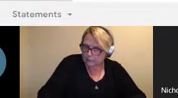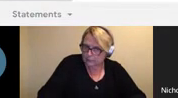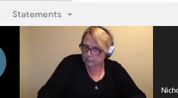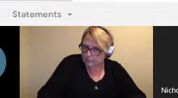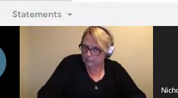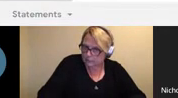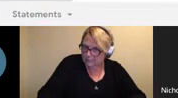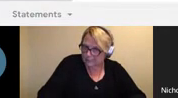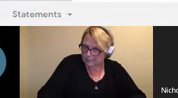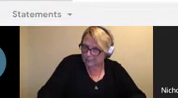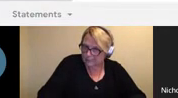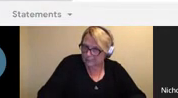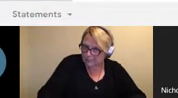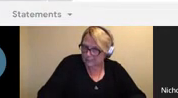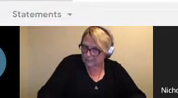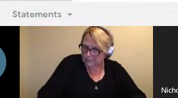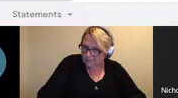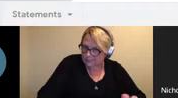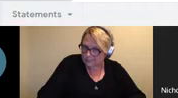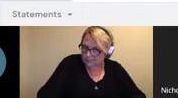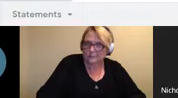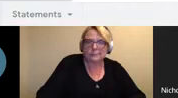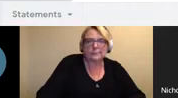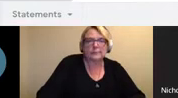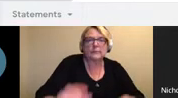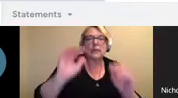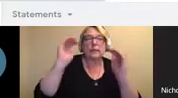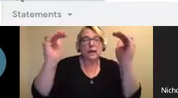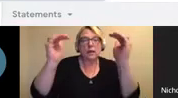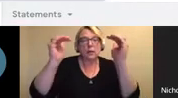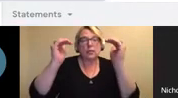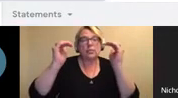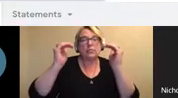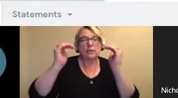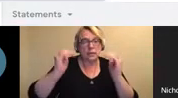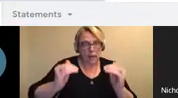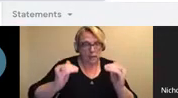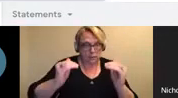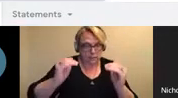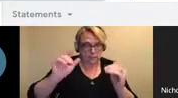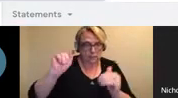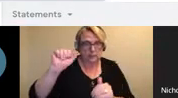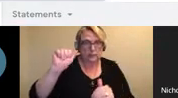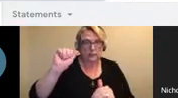Okay, cool. So I'll switch on to the next tab.